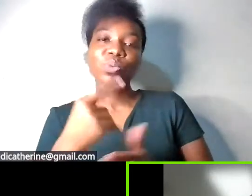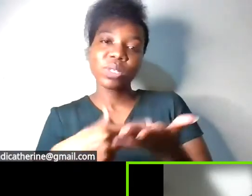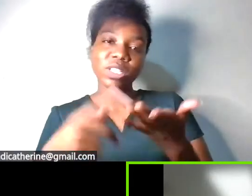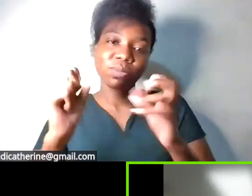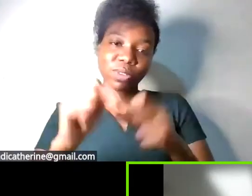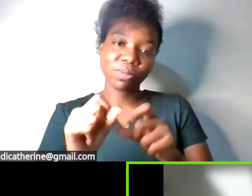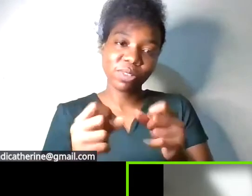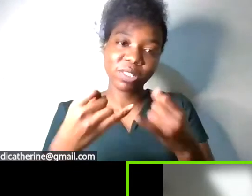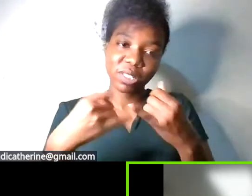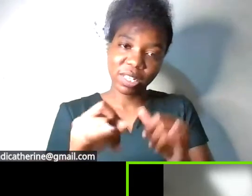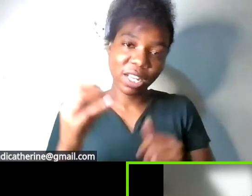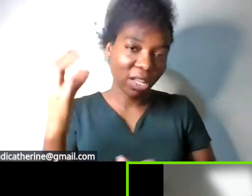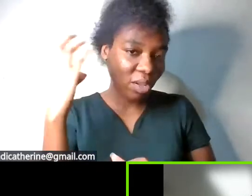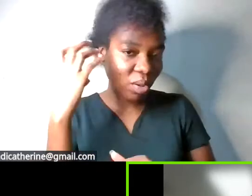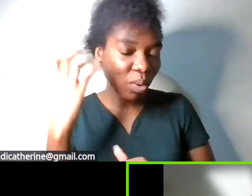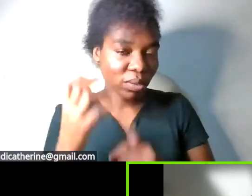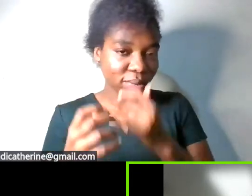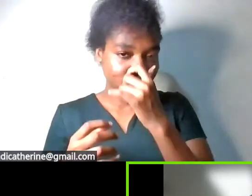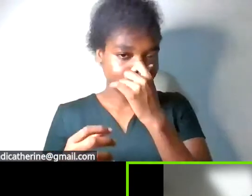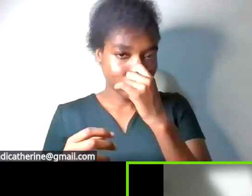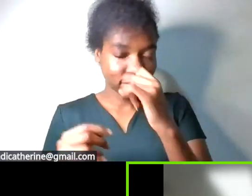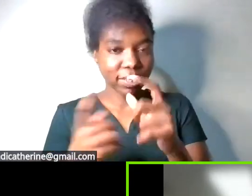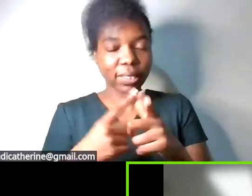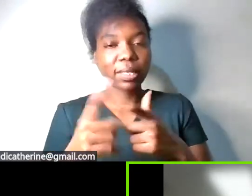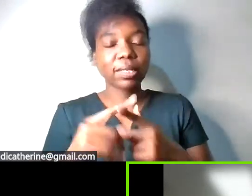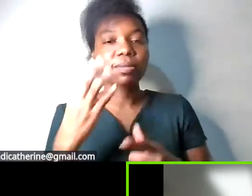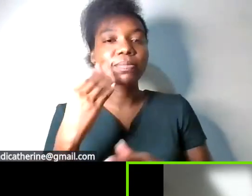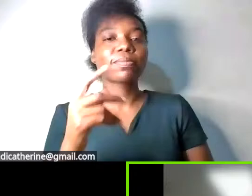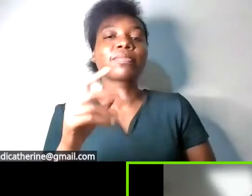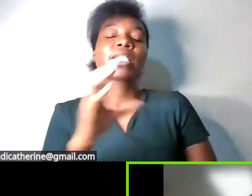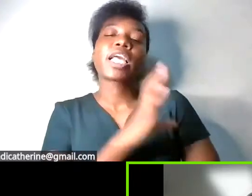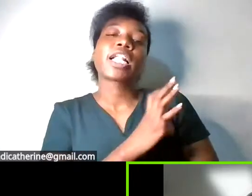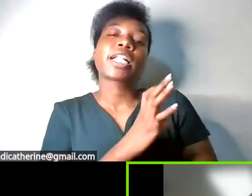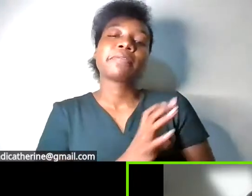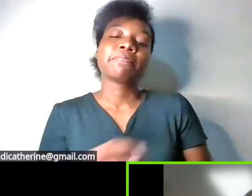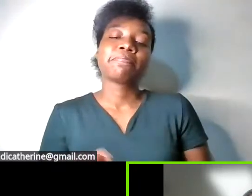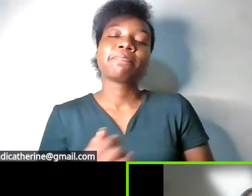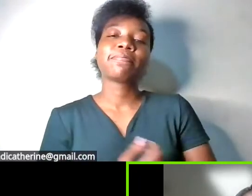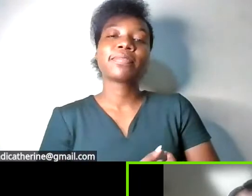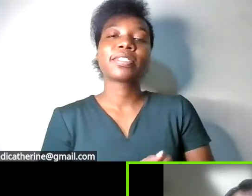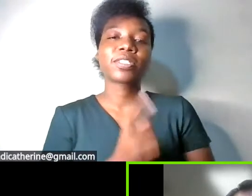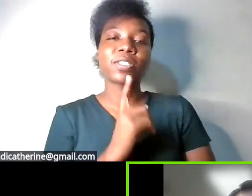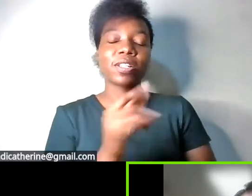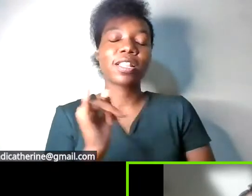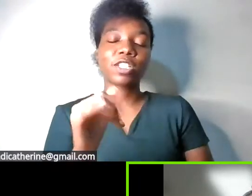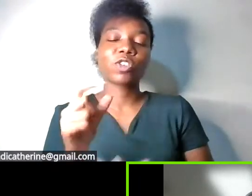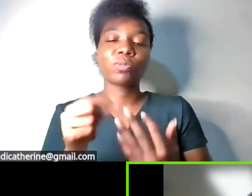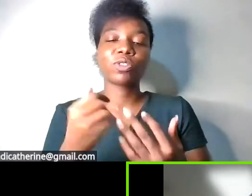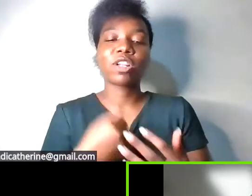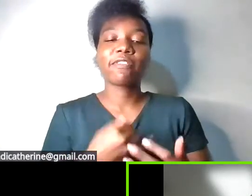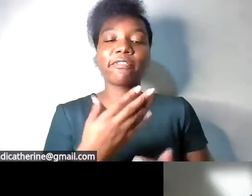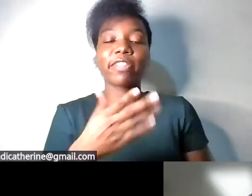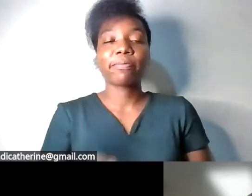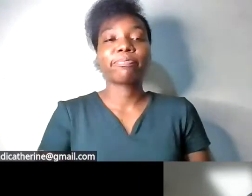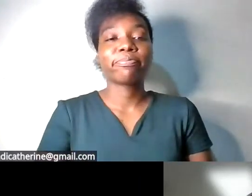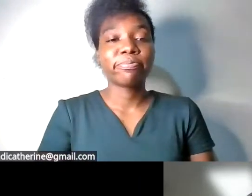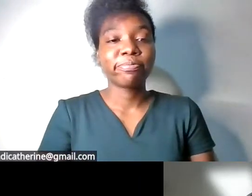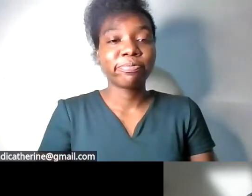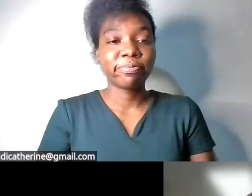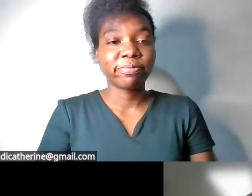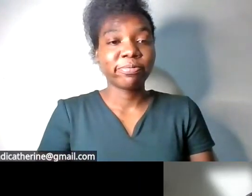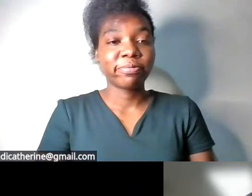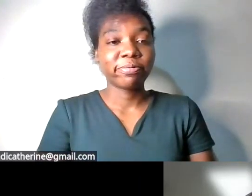Tyee and to kind of experience Toronto, right? So that's option is there as well. All right.